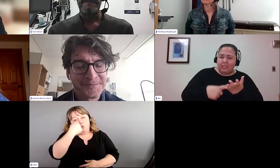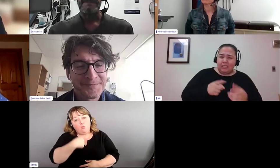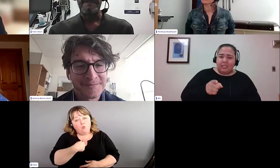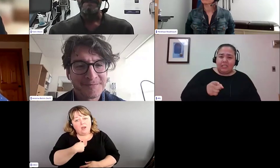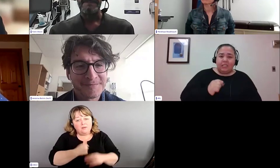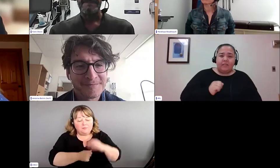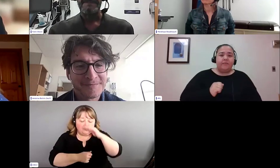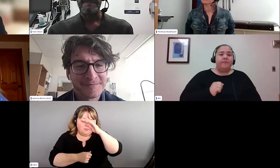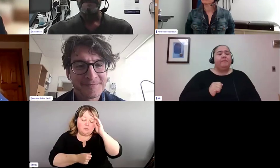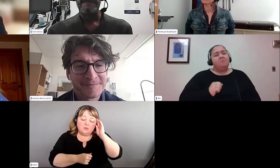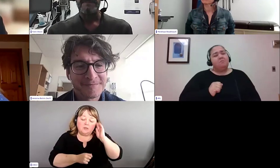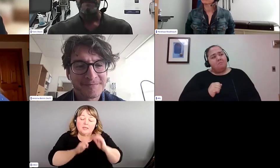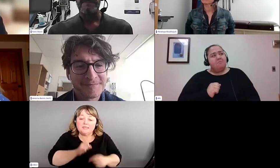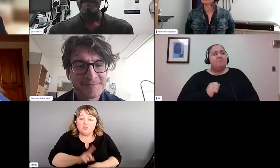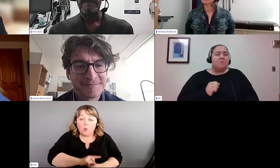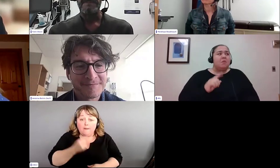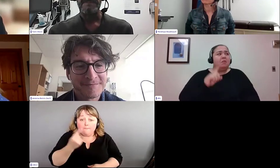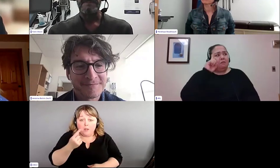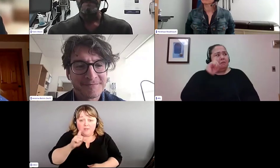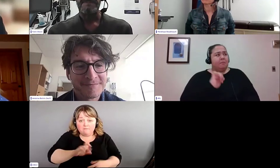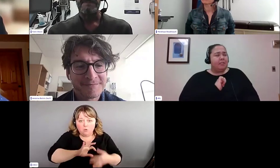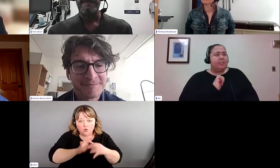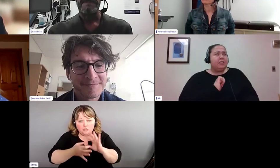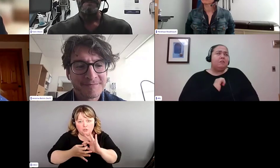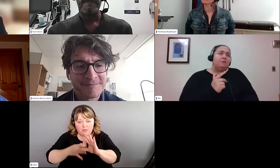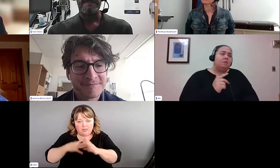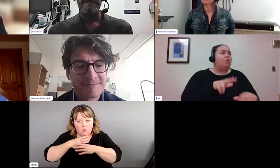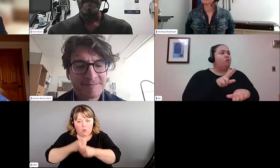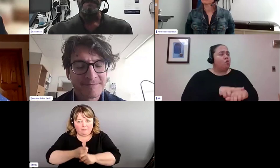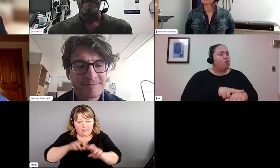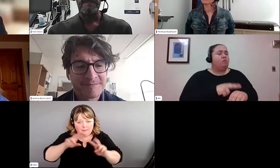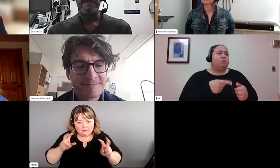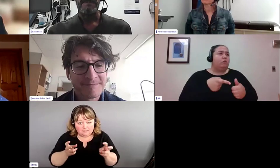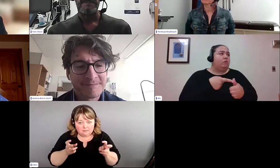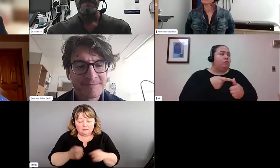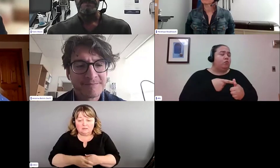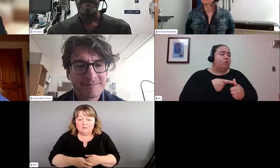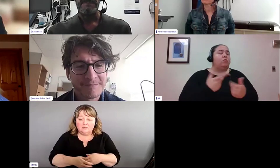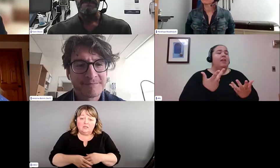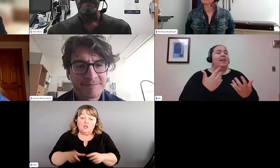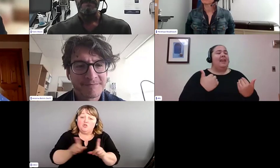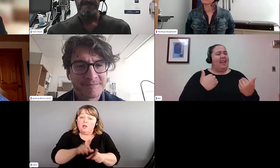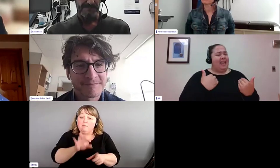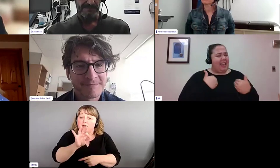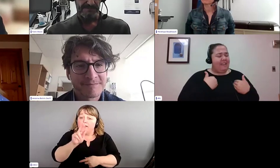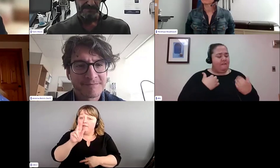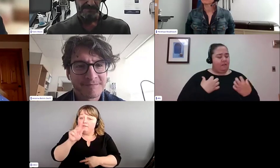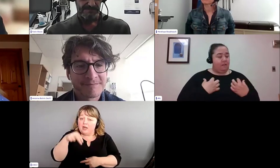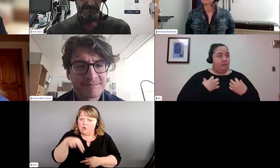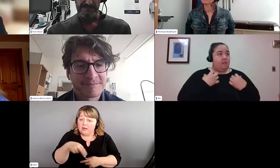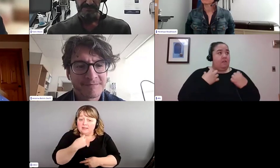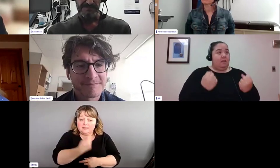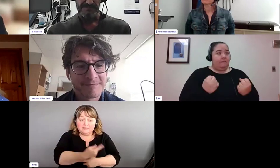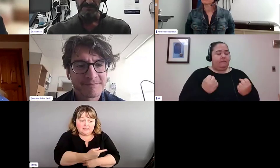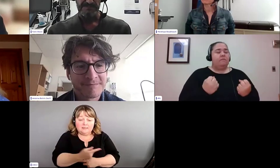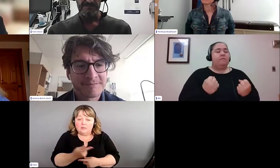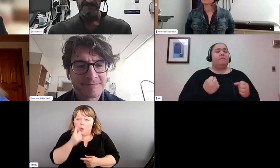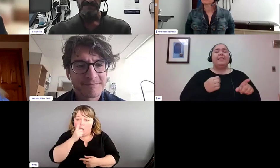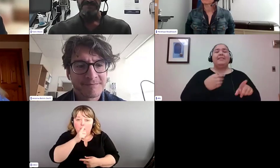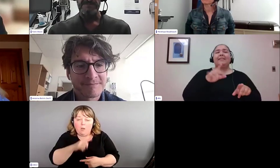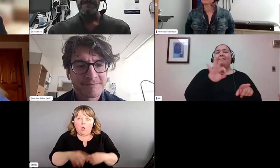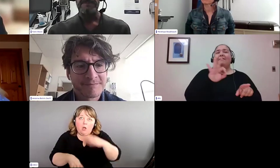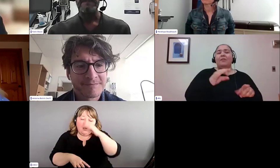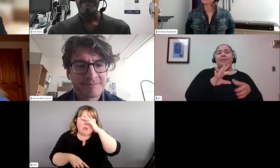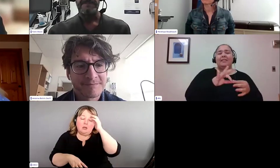We could say that for myself, of course, there is, first of all, a chain of confidence, but as Farron says, we